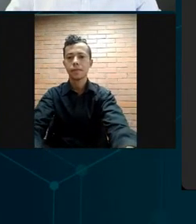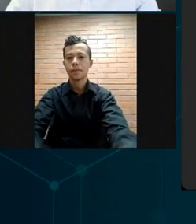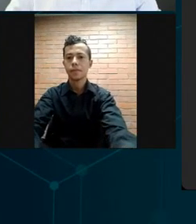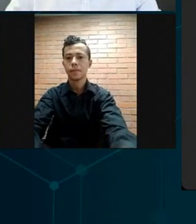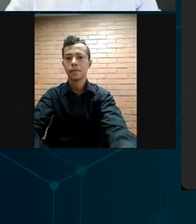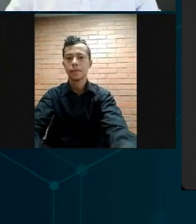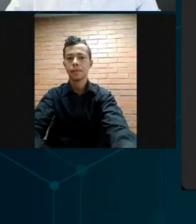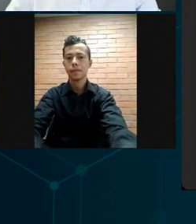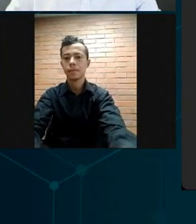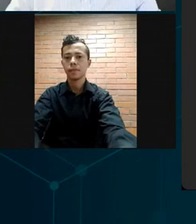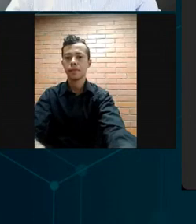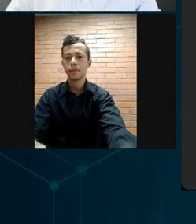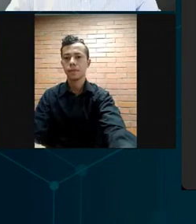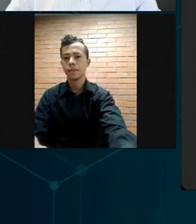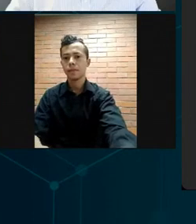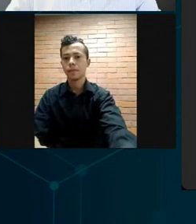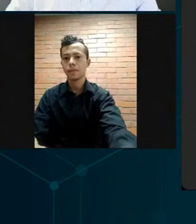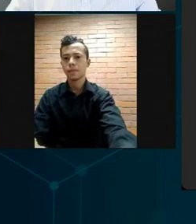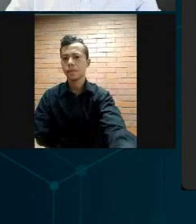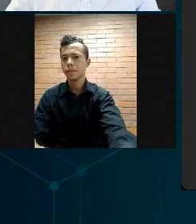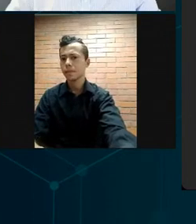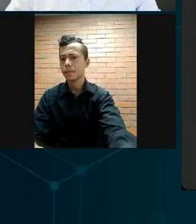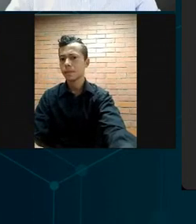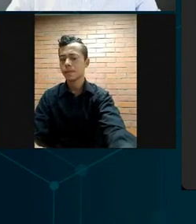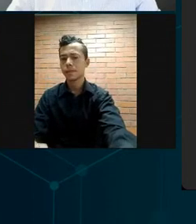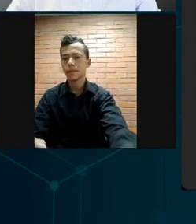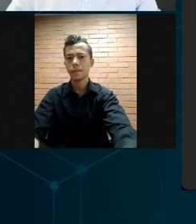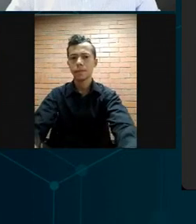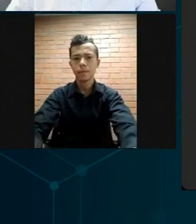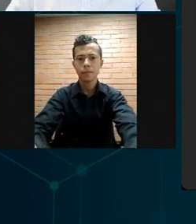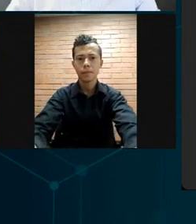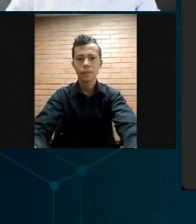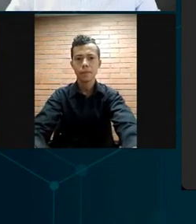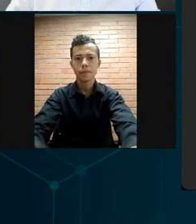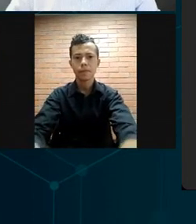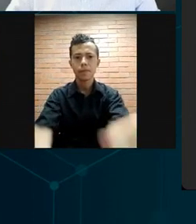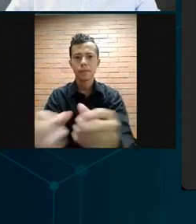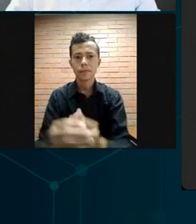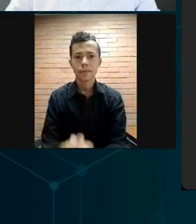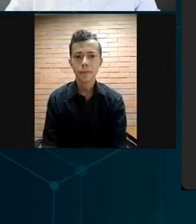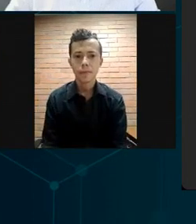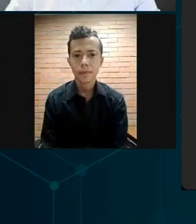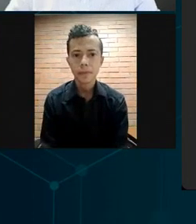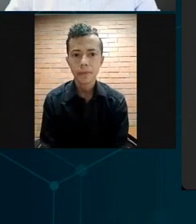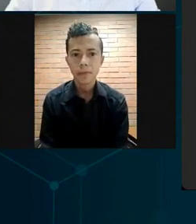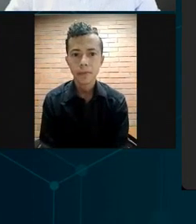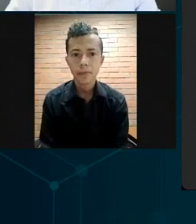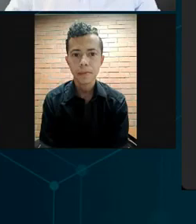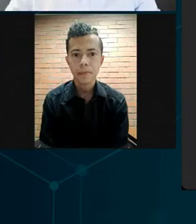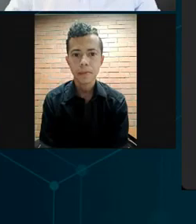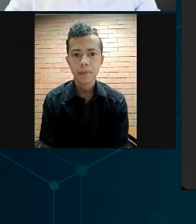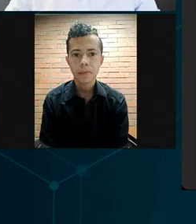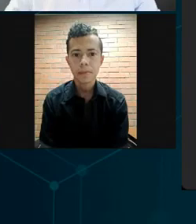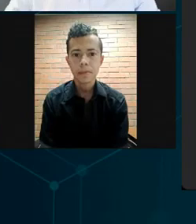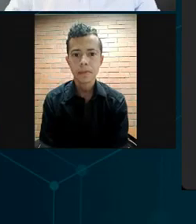I can see you, John, but I think, oh, audio okay, but I can't hear John though.